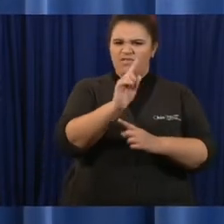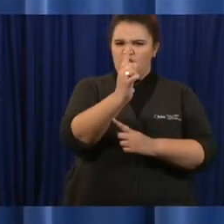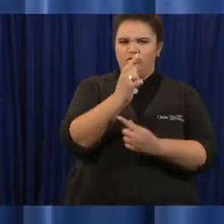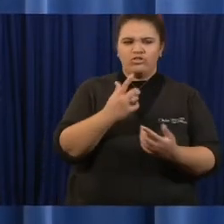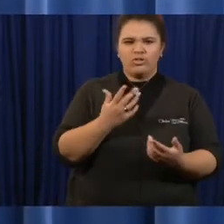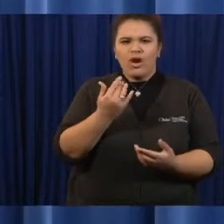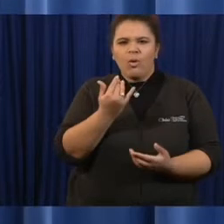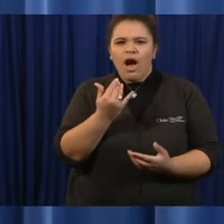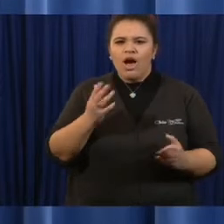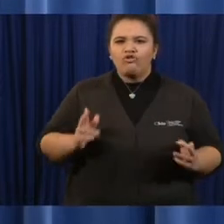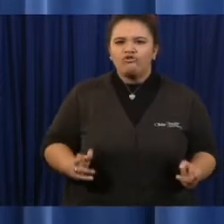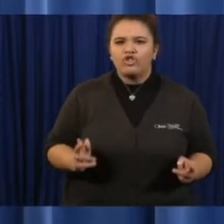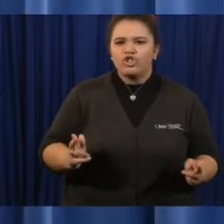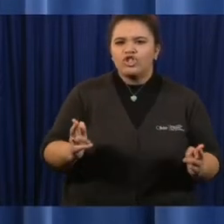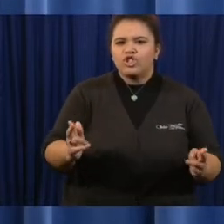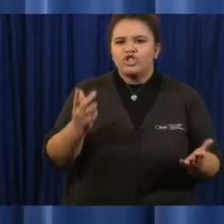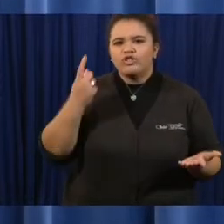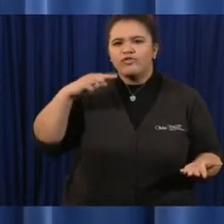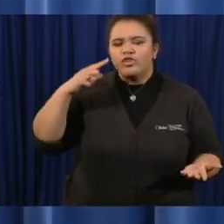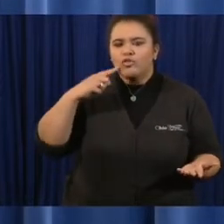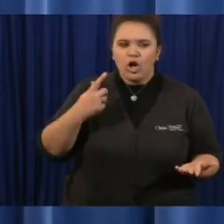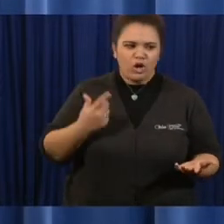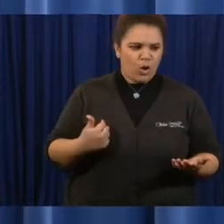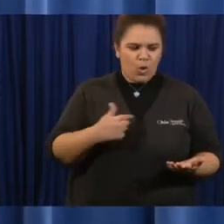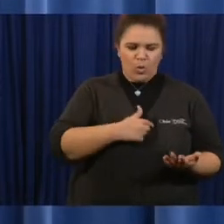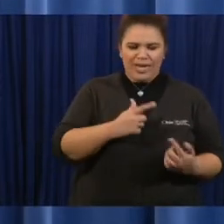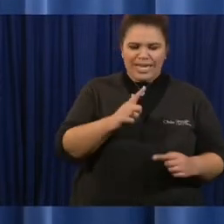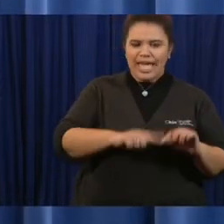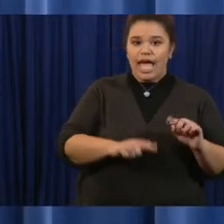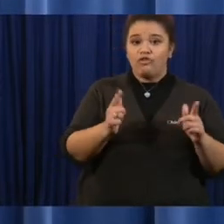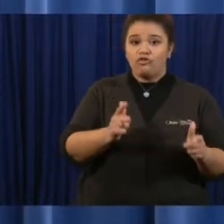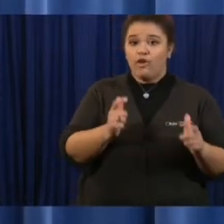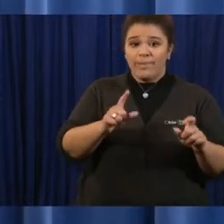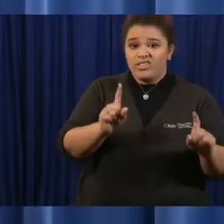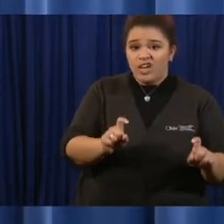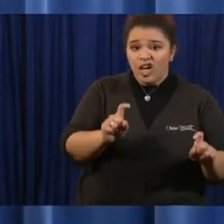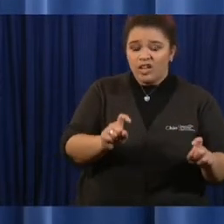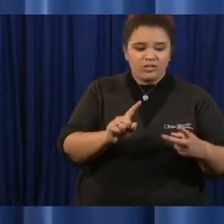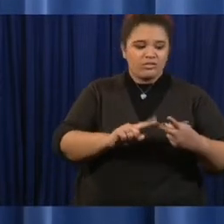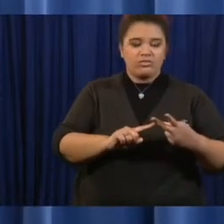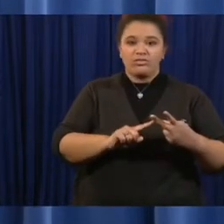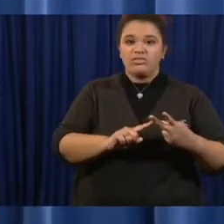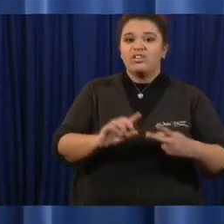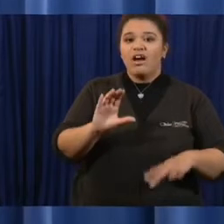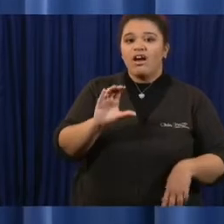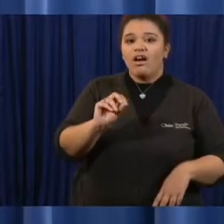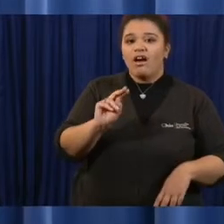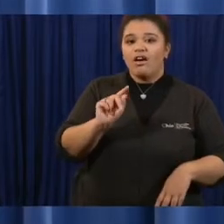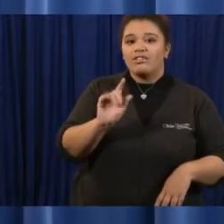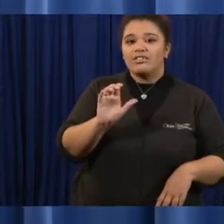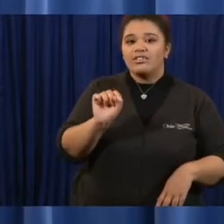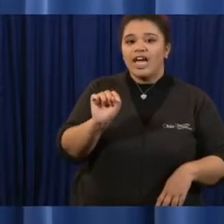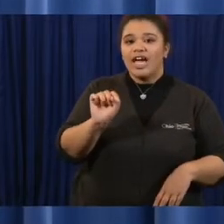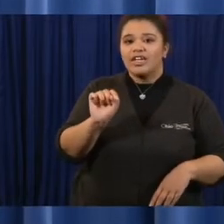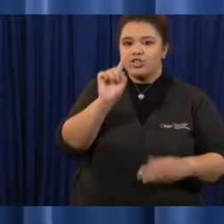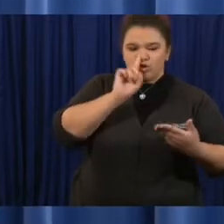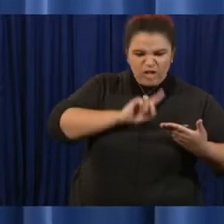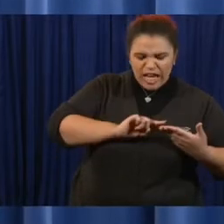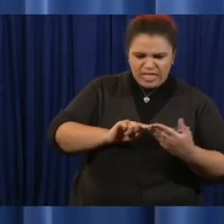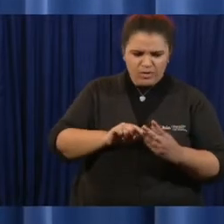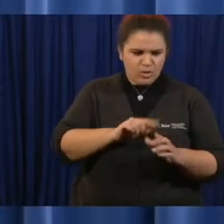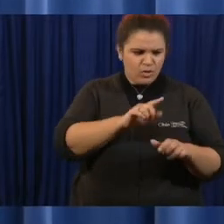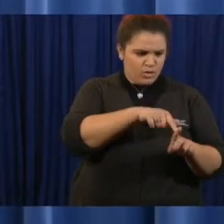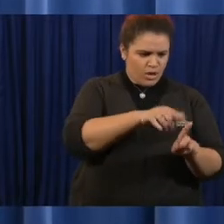to rapid test or even contact trace, and no real rapid decline in cases, deaths, or hospitalizations, what